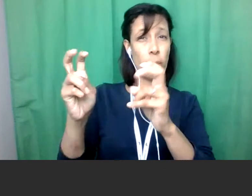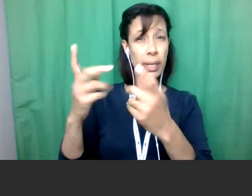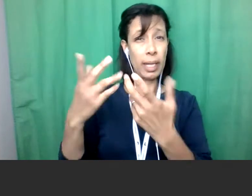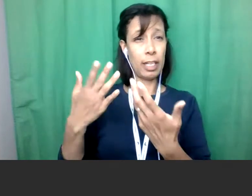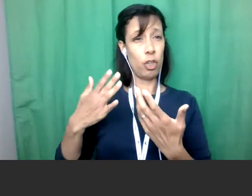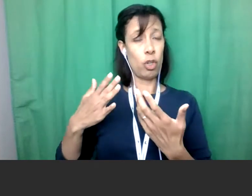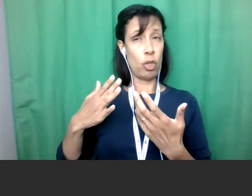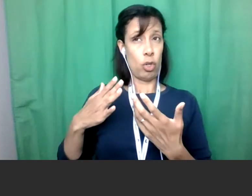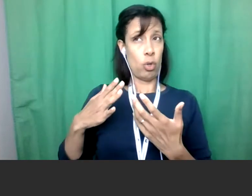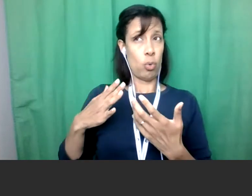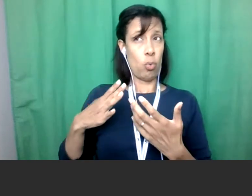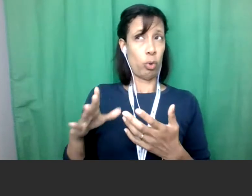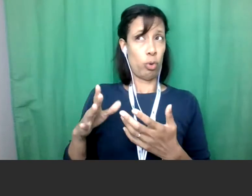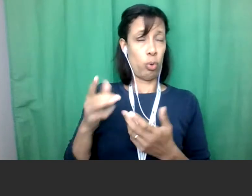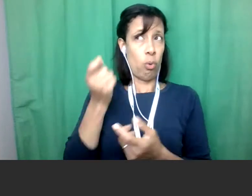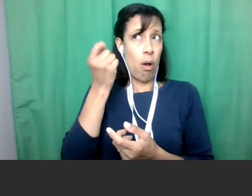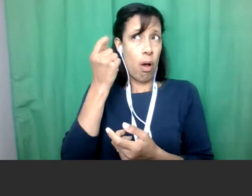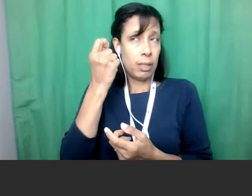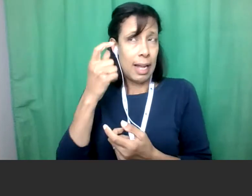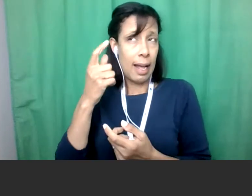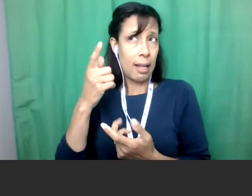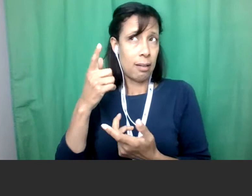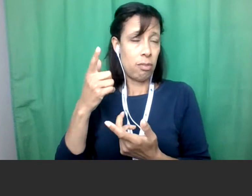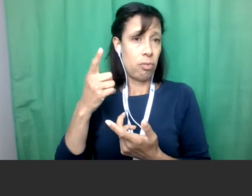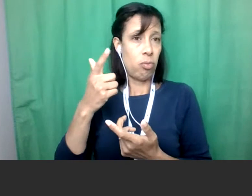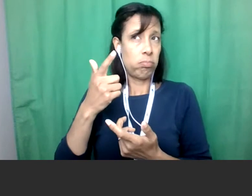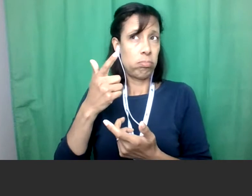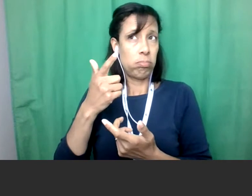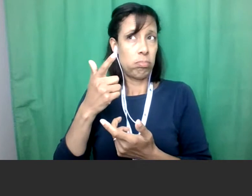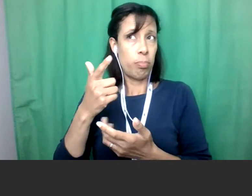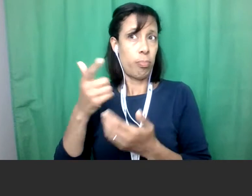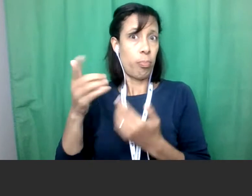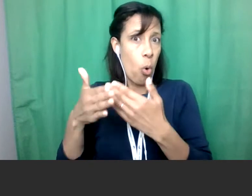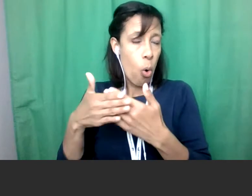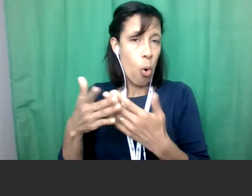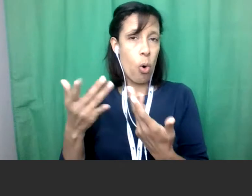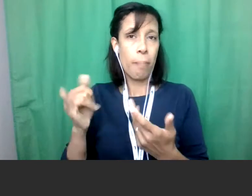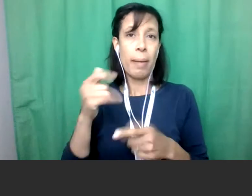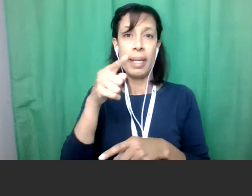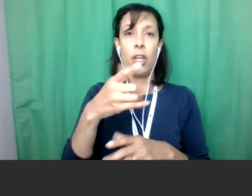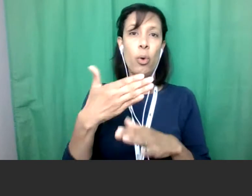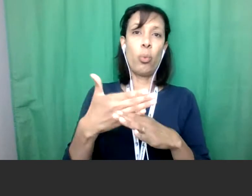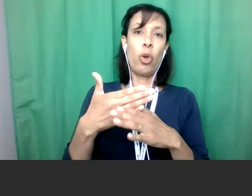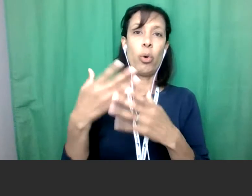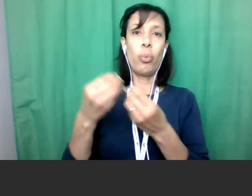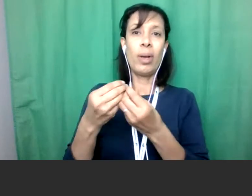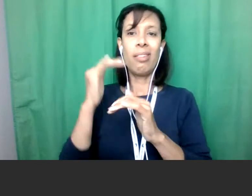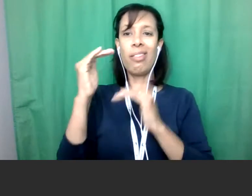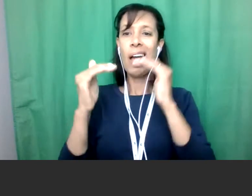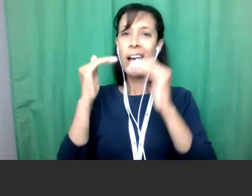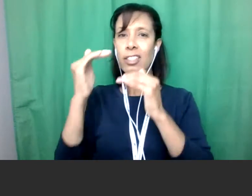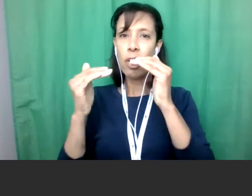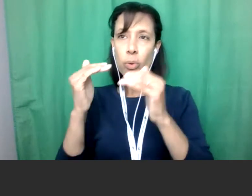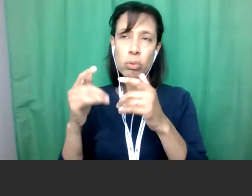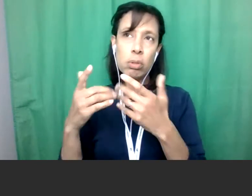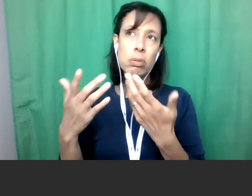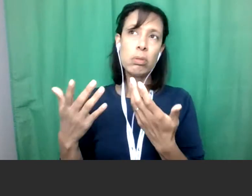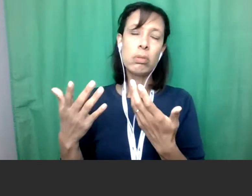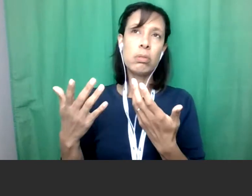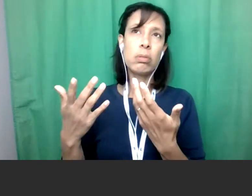particular understanding of? For example, do you work with adults who have learned English as